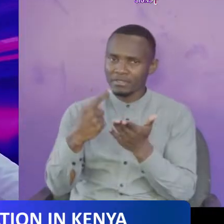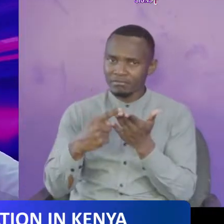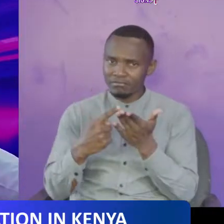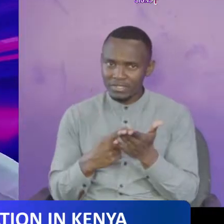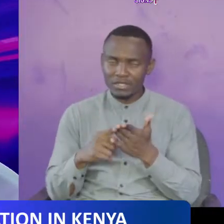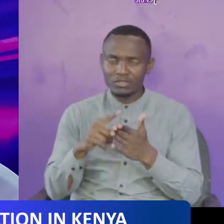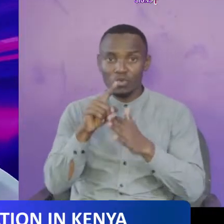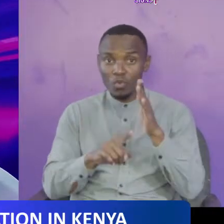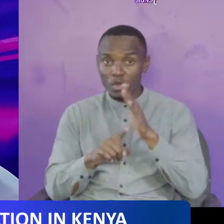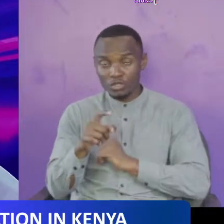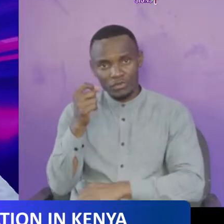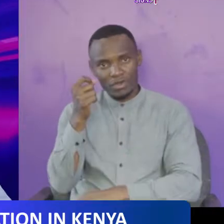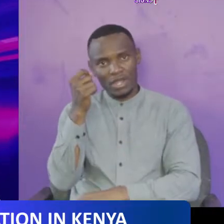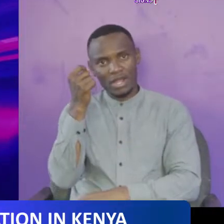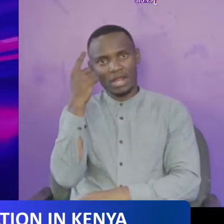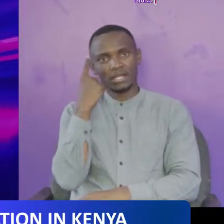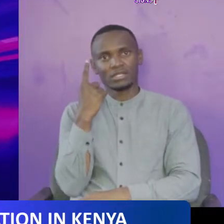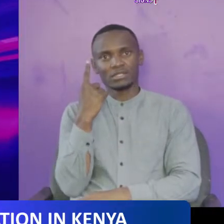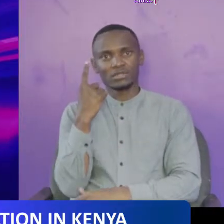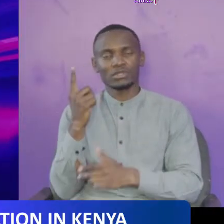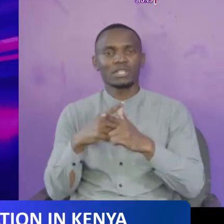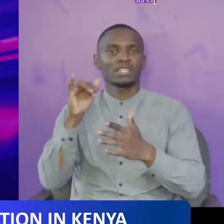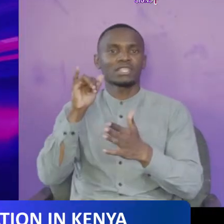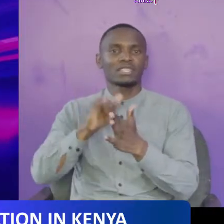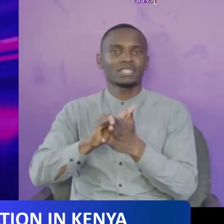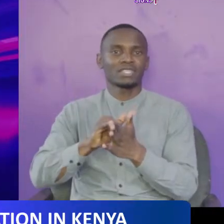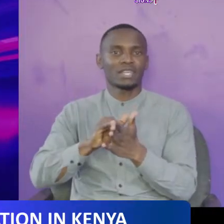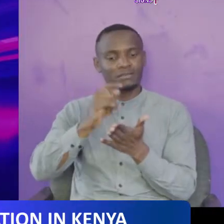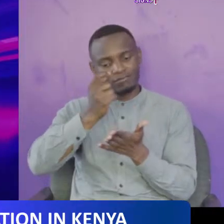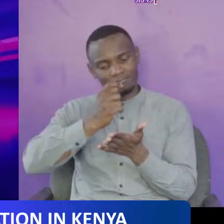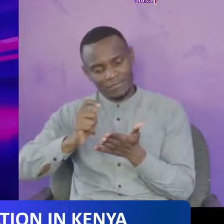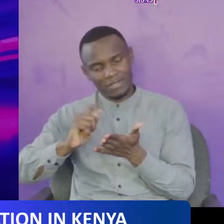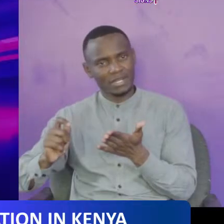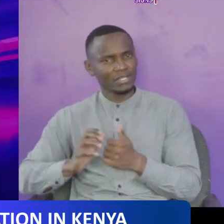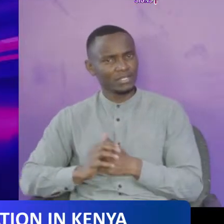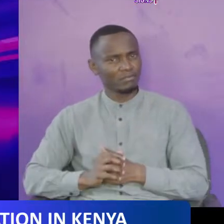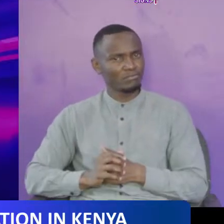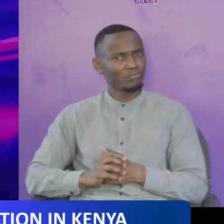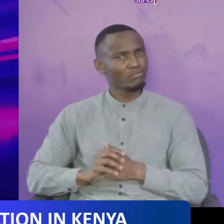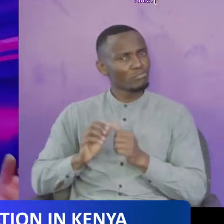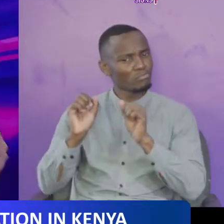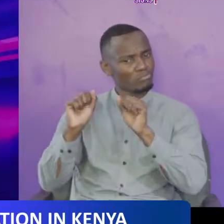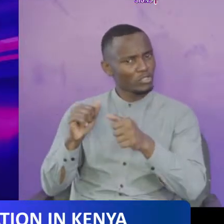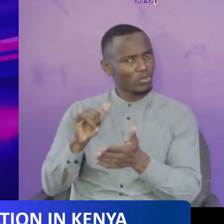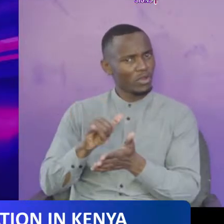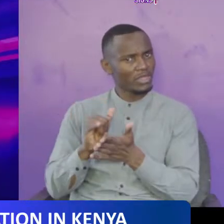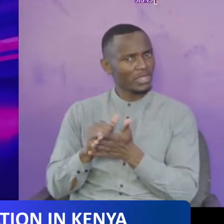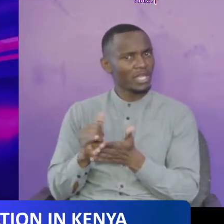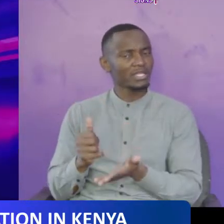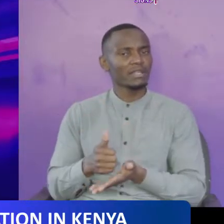understood through the discussion, put your answer on paper. Would that be a solution, so that we